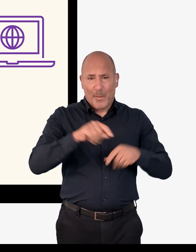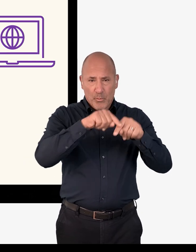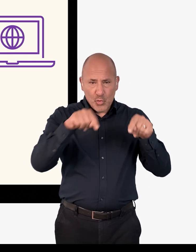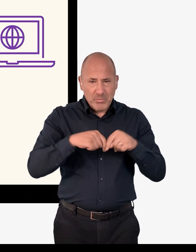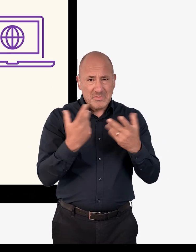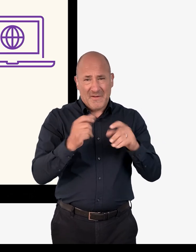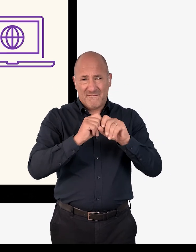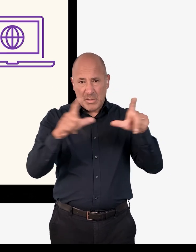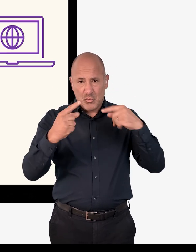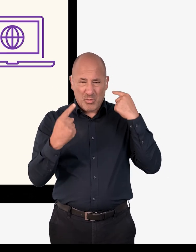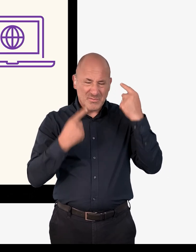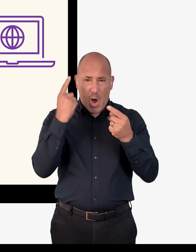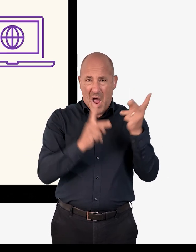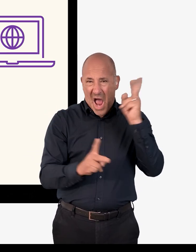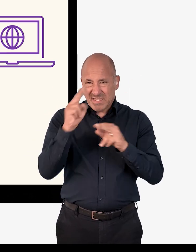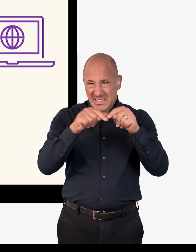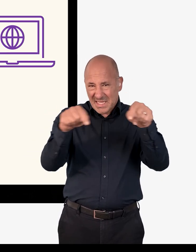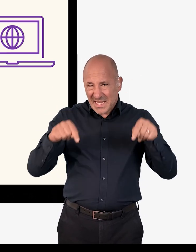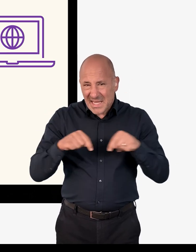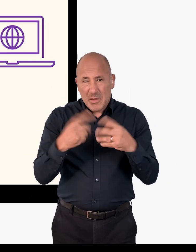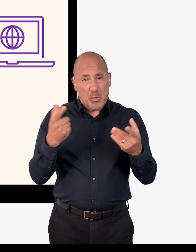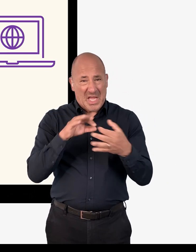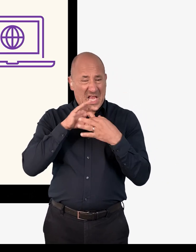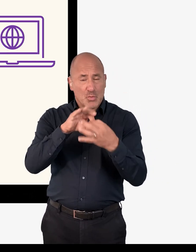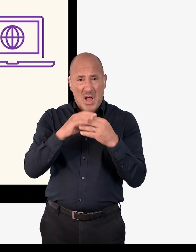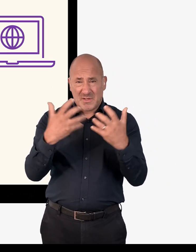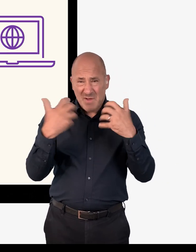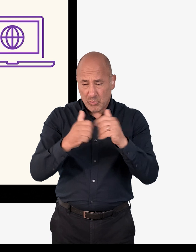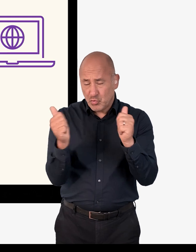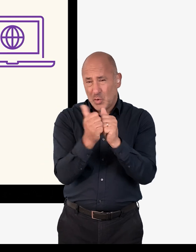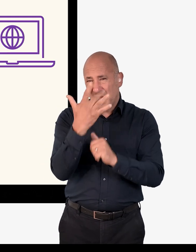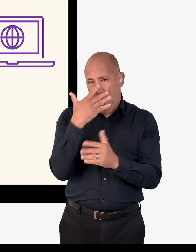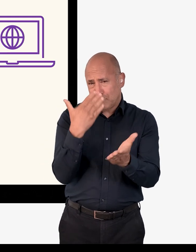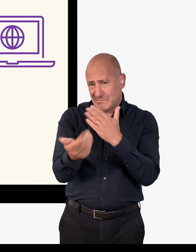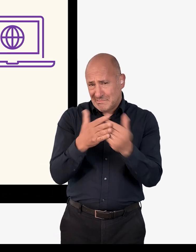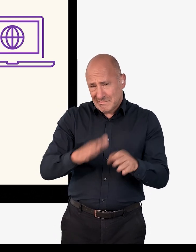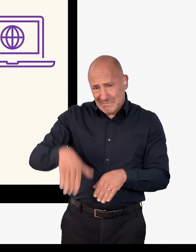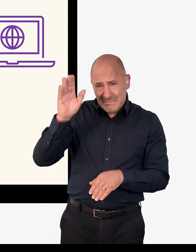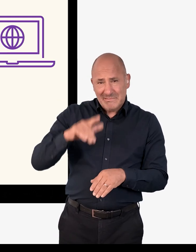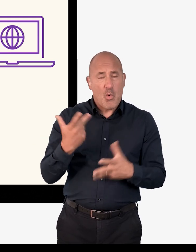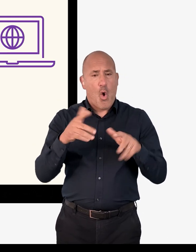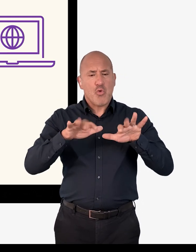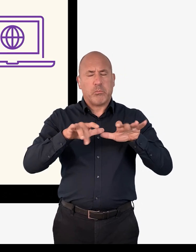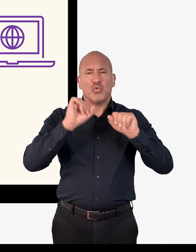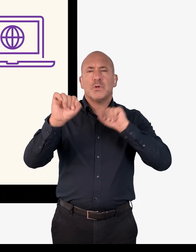Zoom rooms to video and sound editing suites, to interactive technology for all ages,